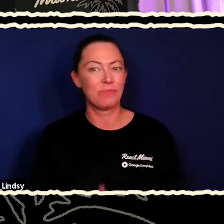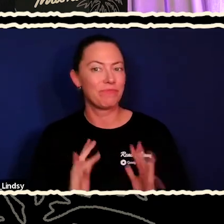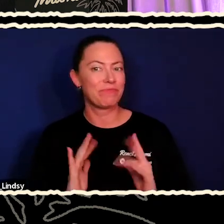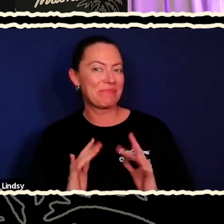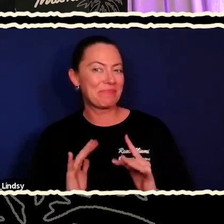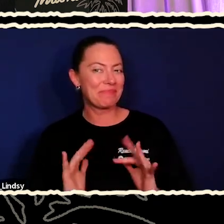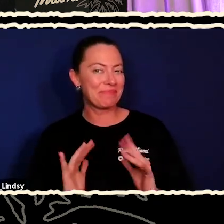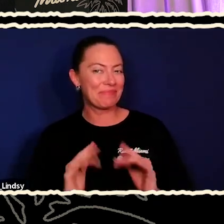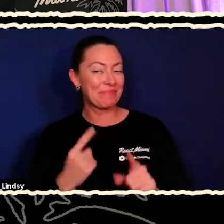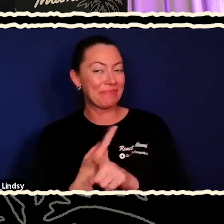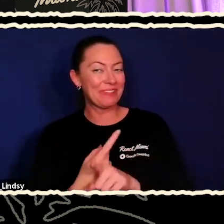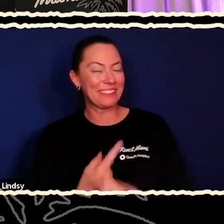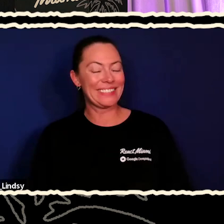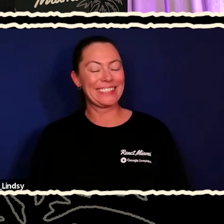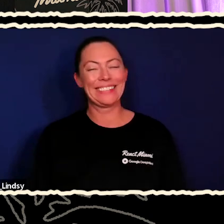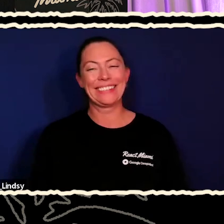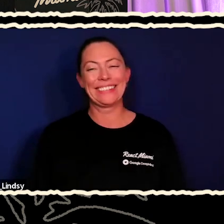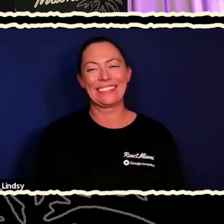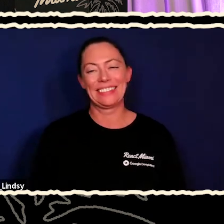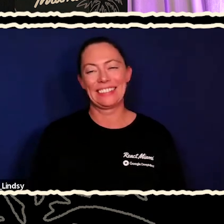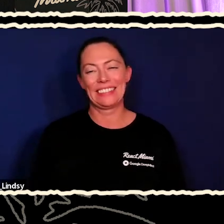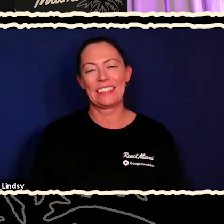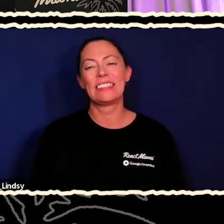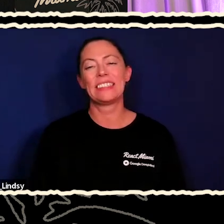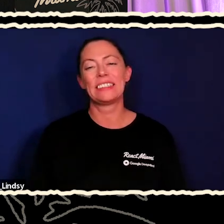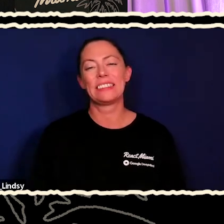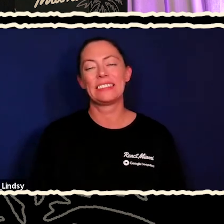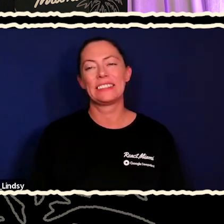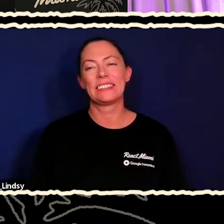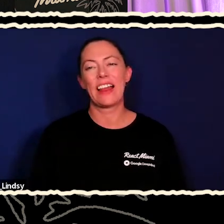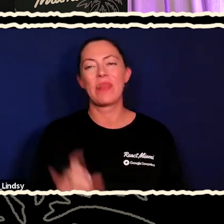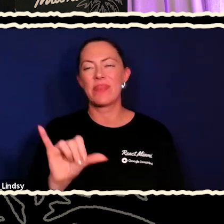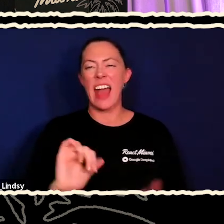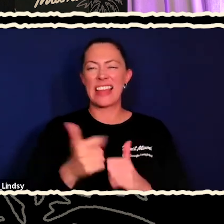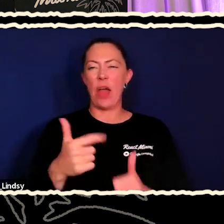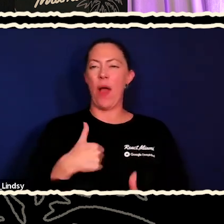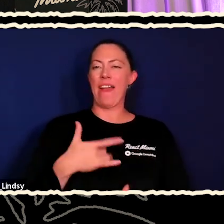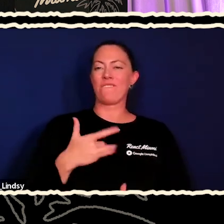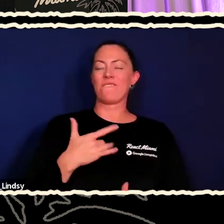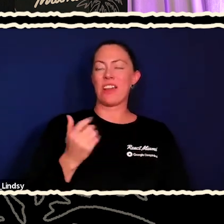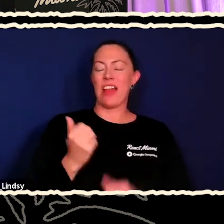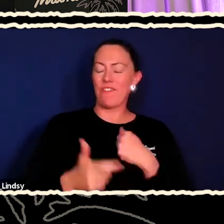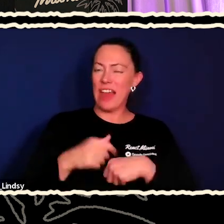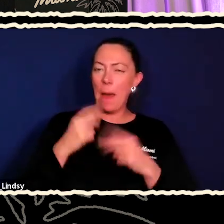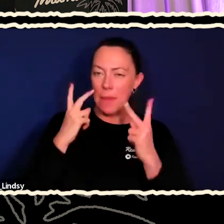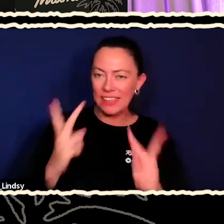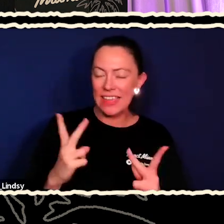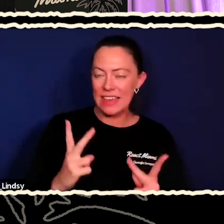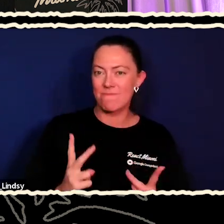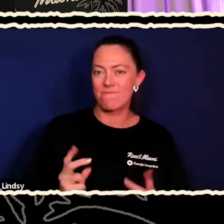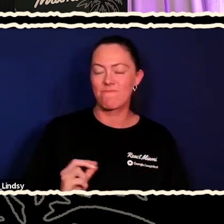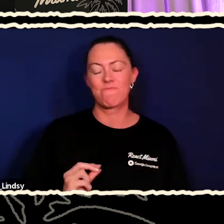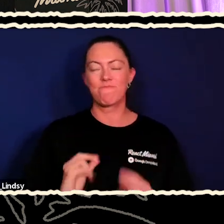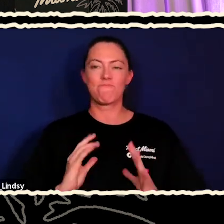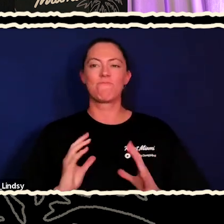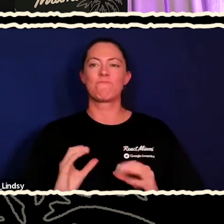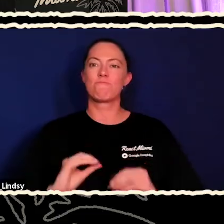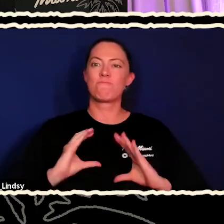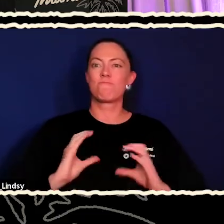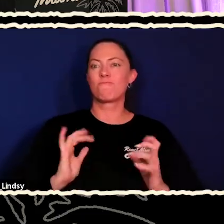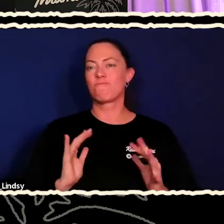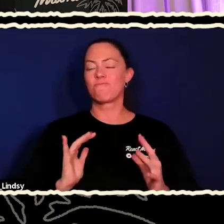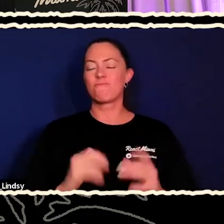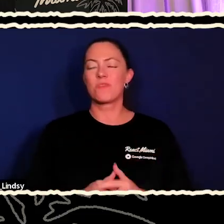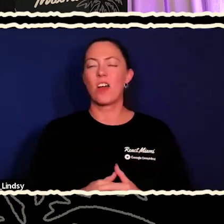Hey! OK, good. I'll remember this. That's how I feel every time I see this. So what is this? This is all the types in your library, all of